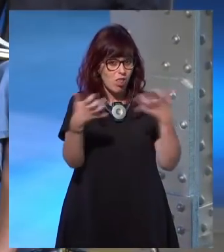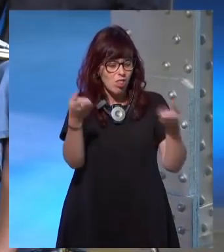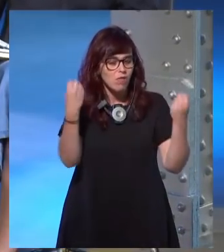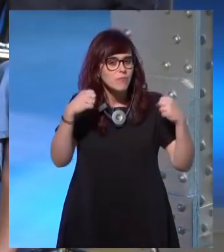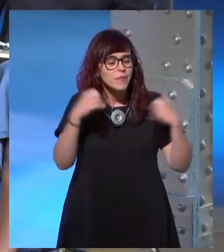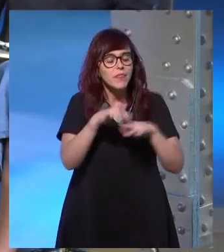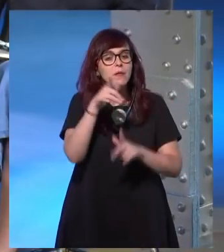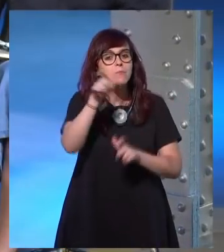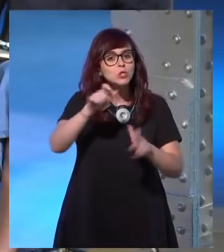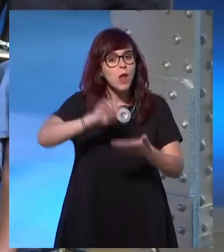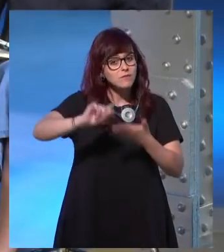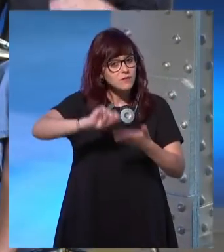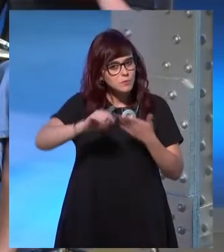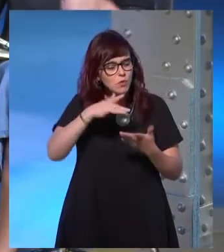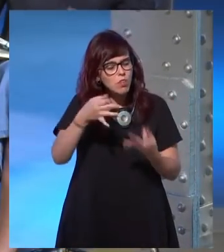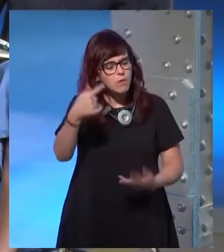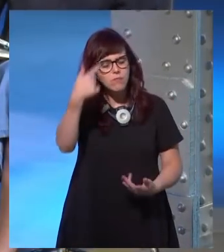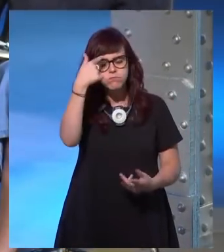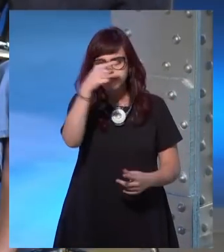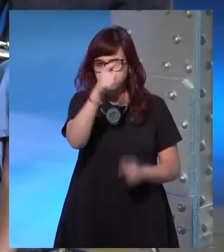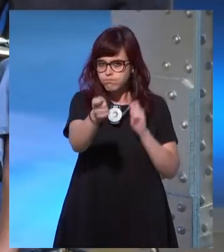be aware of, and